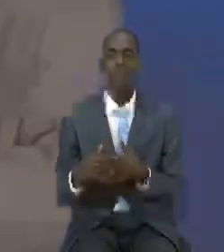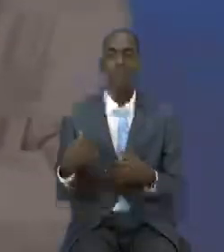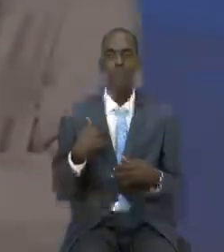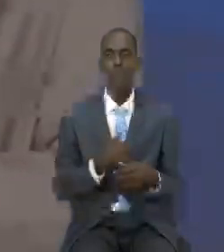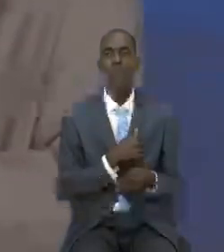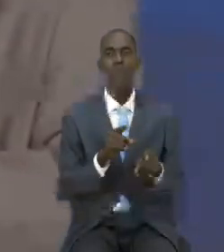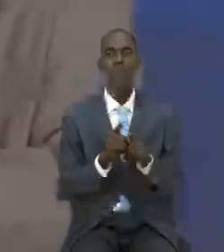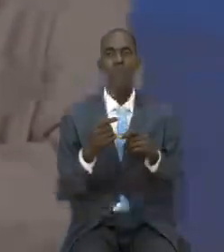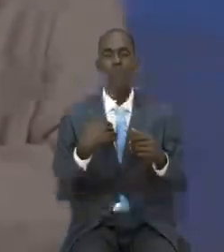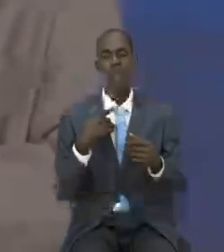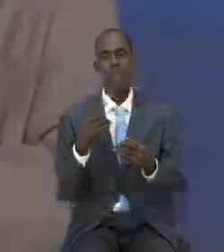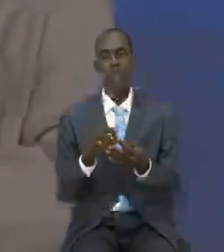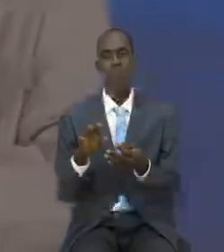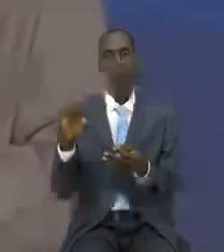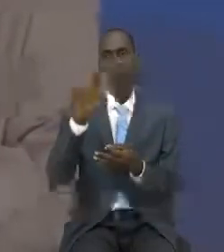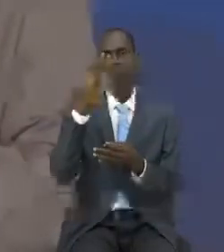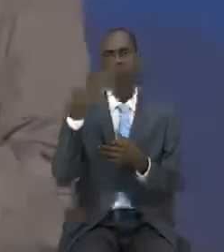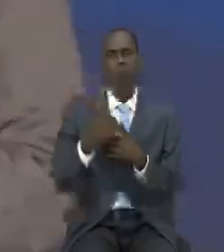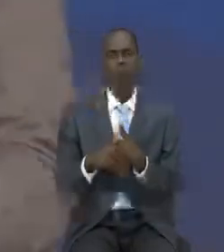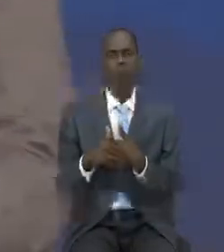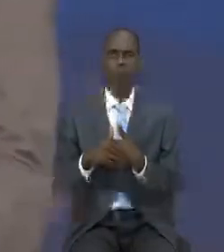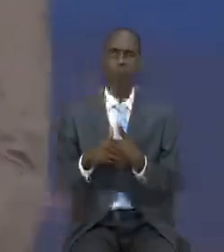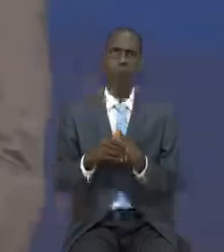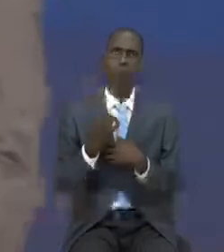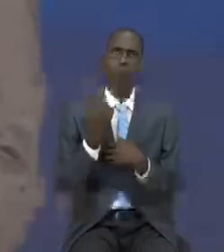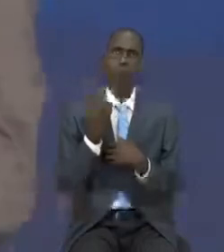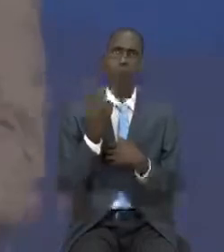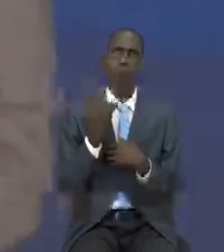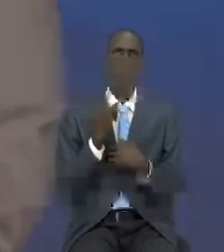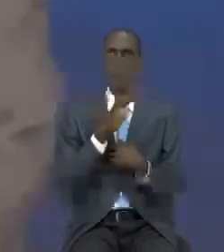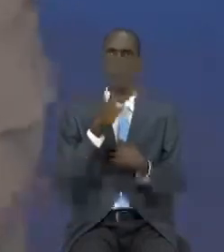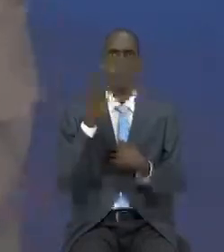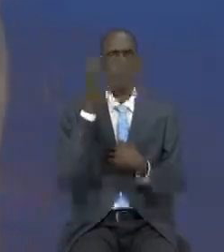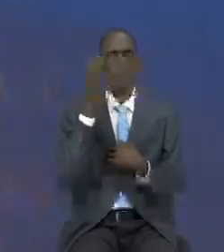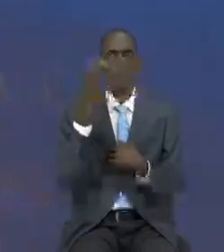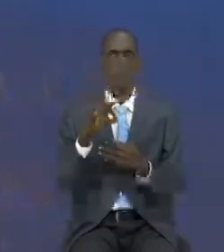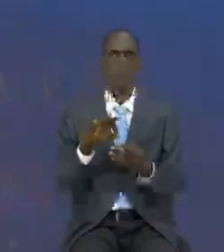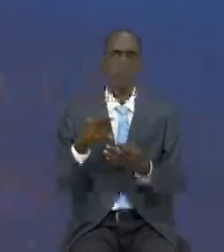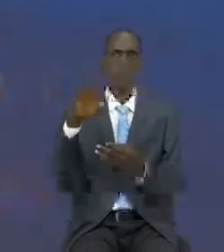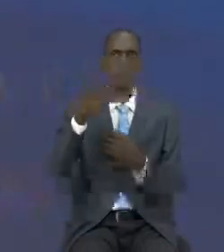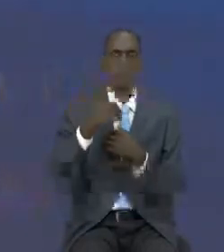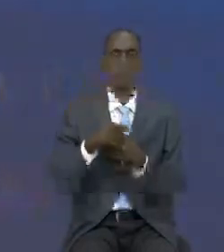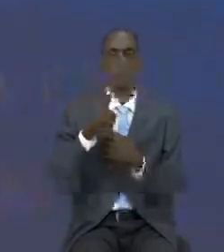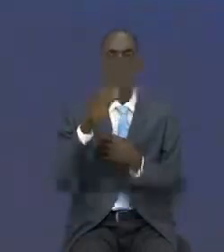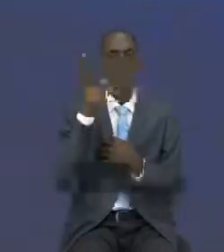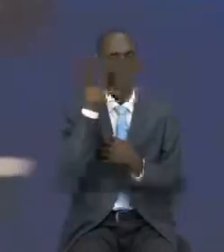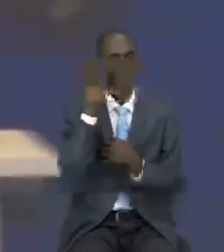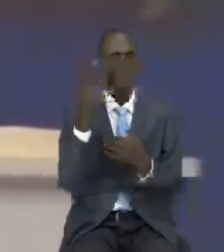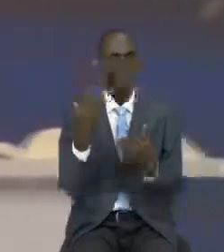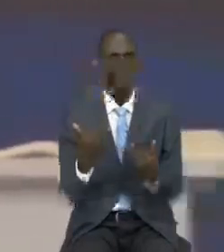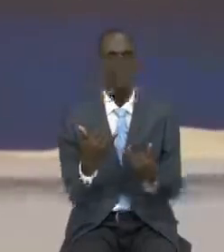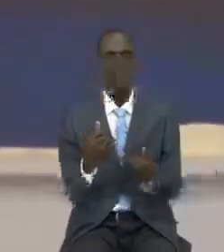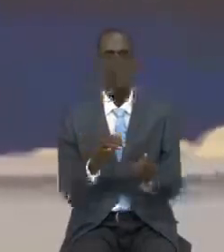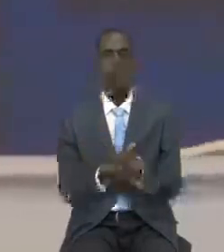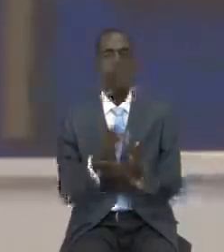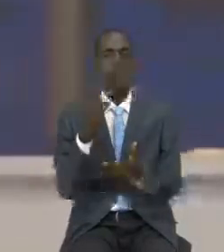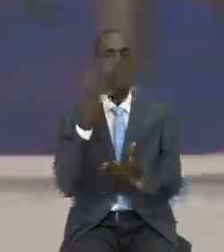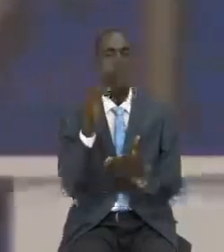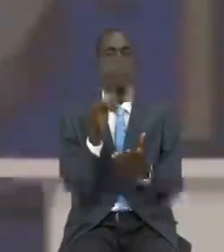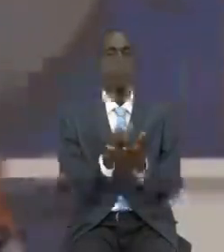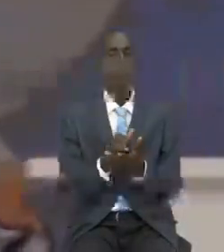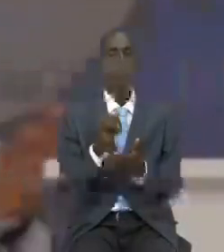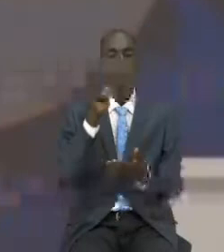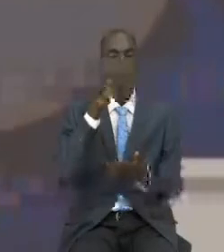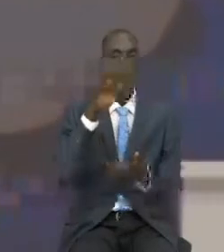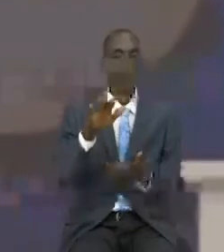spiritual bread. Spiritual bread, I never heard of that. You're here now. The Syrophoenician woman came